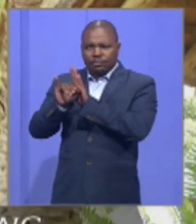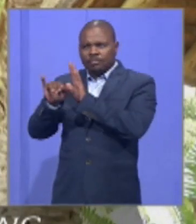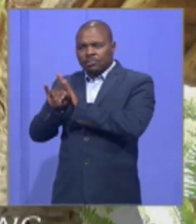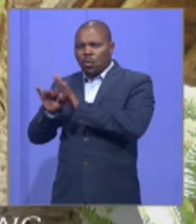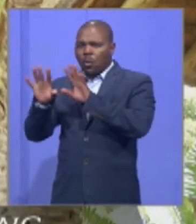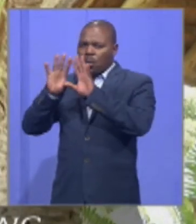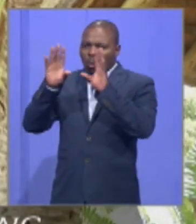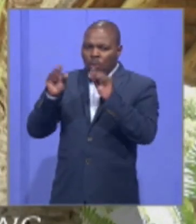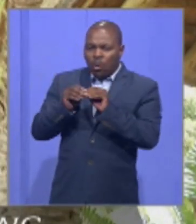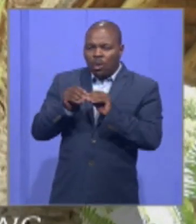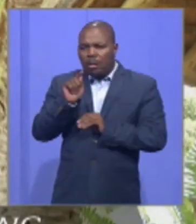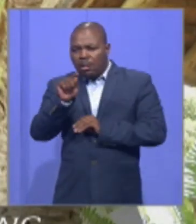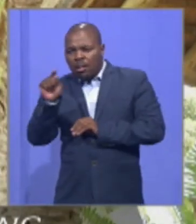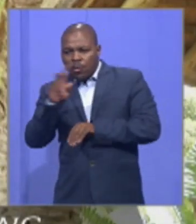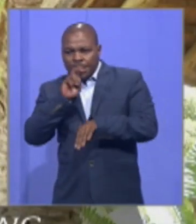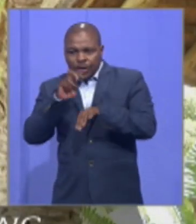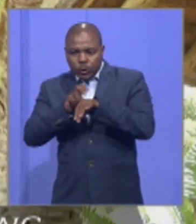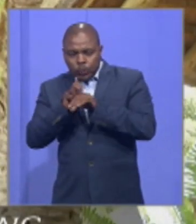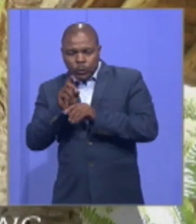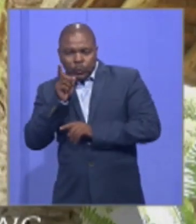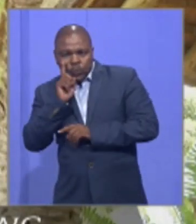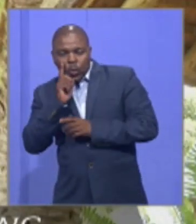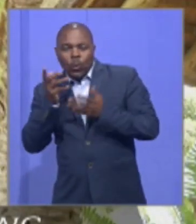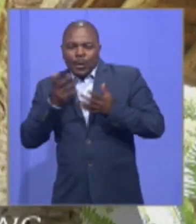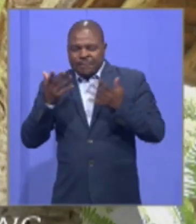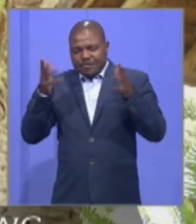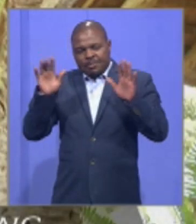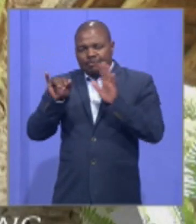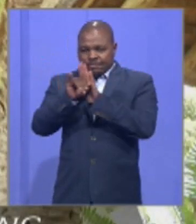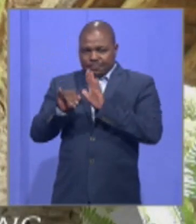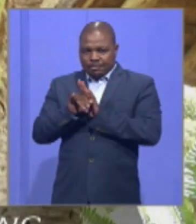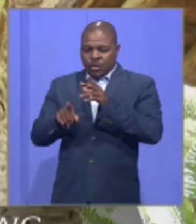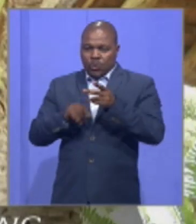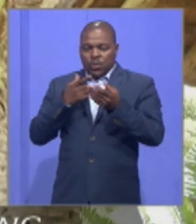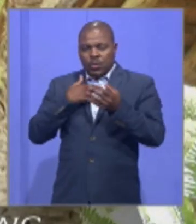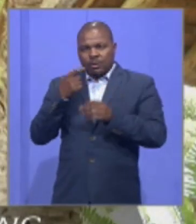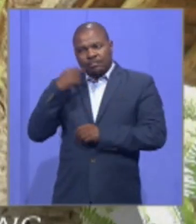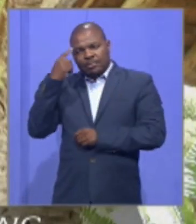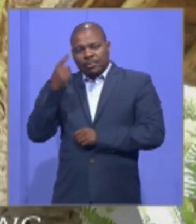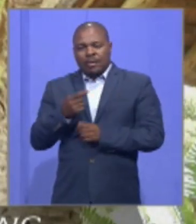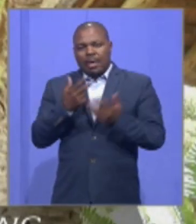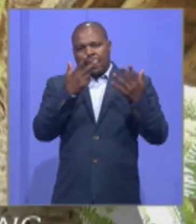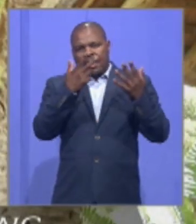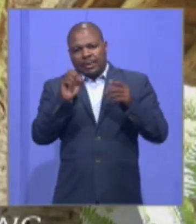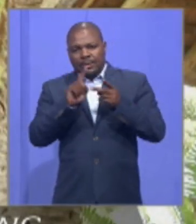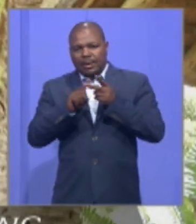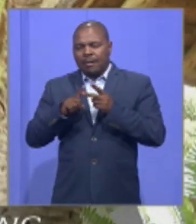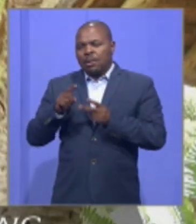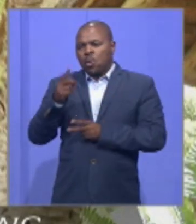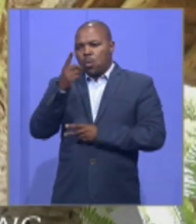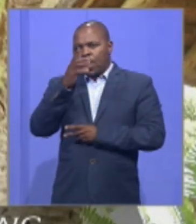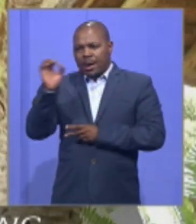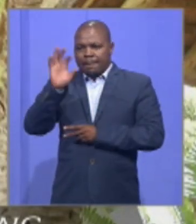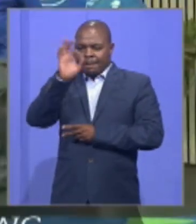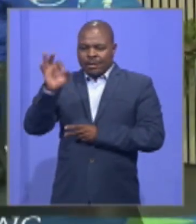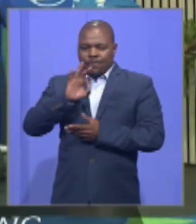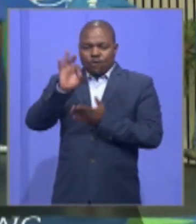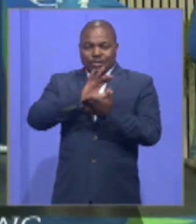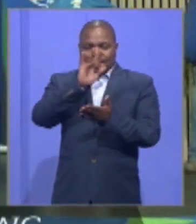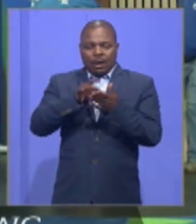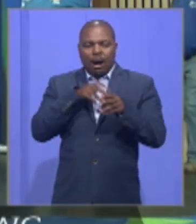of the VDs that we'll be monitoring. We are hoping to monitor between 80 and 100% of all voting stations across Limpopo